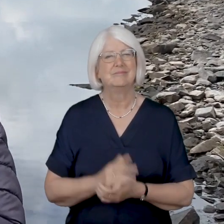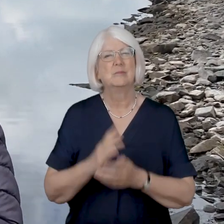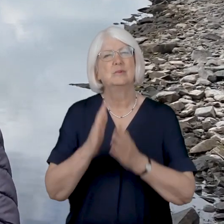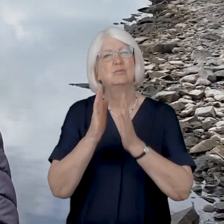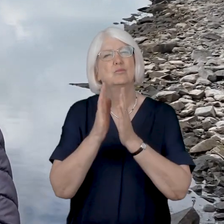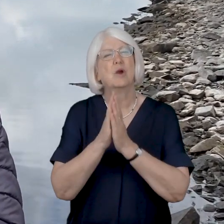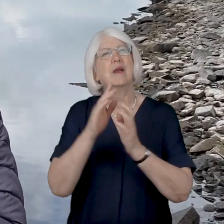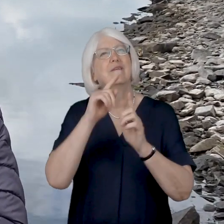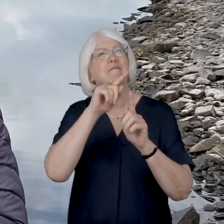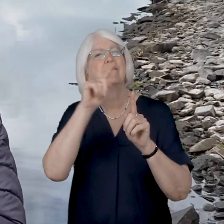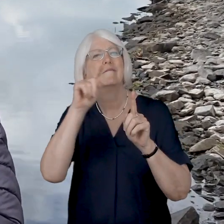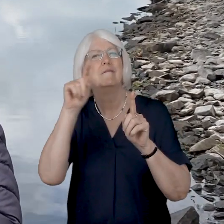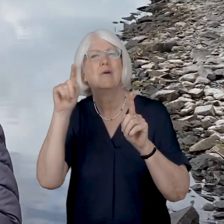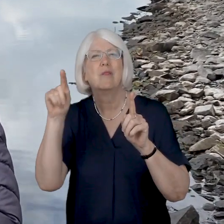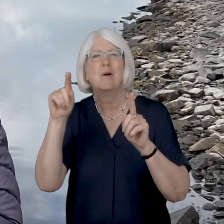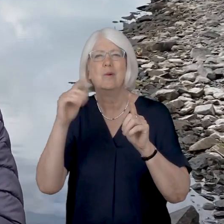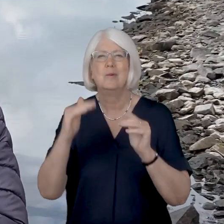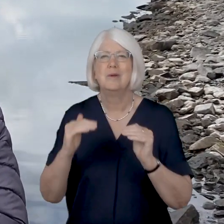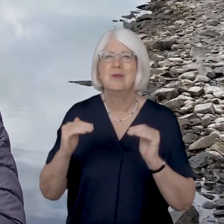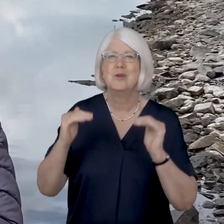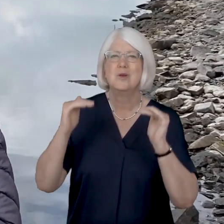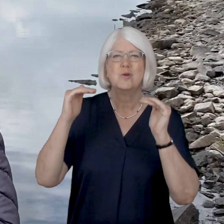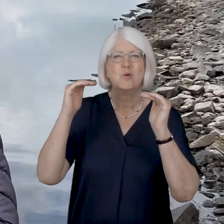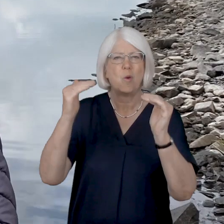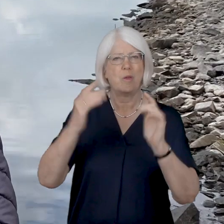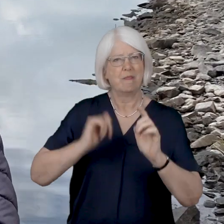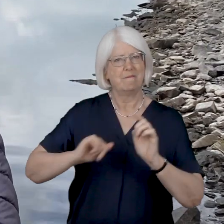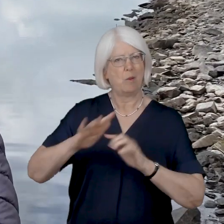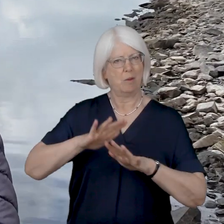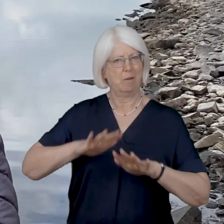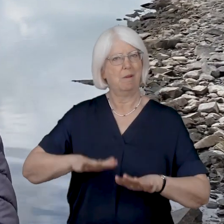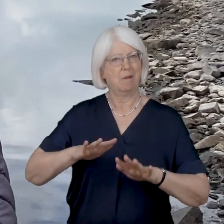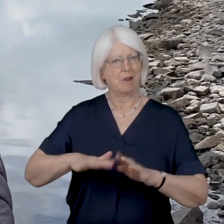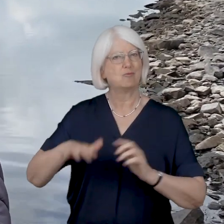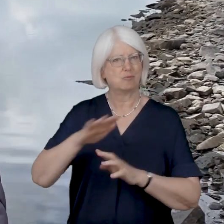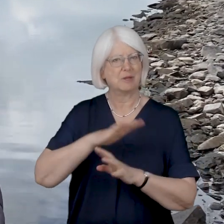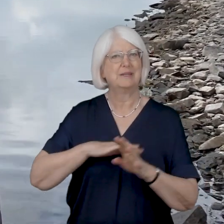We pray for those who are in the north of our own country,